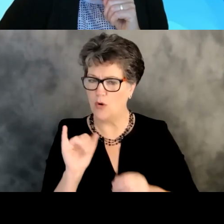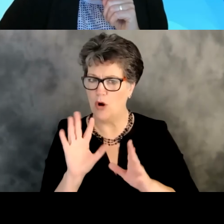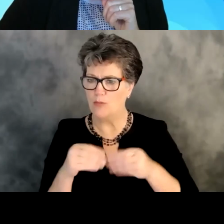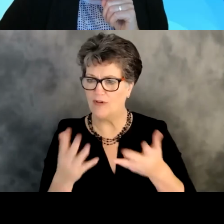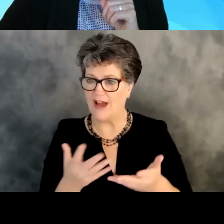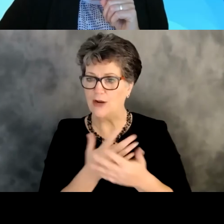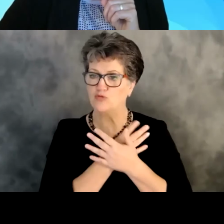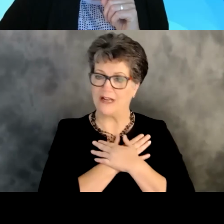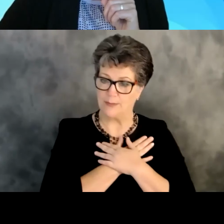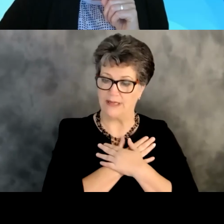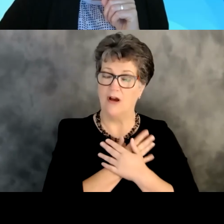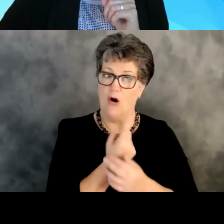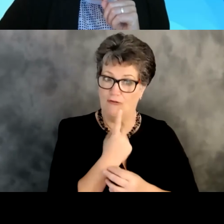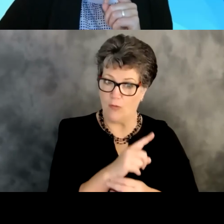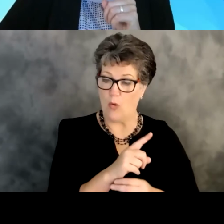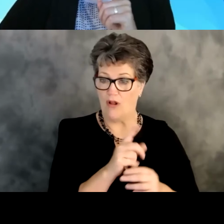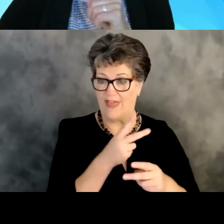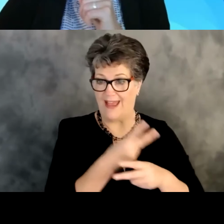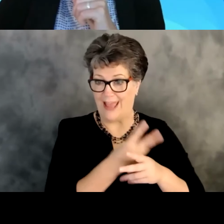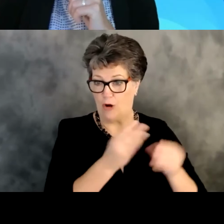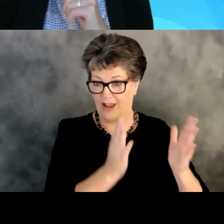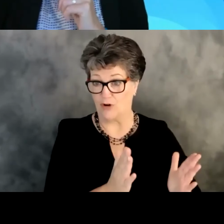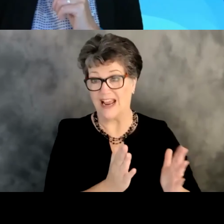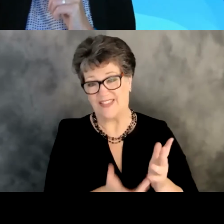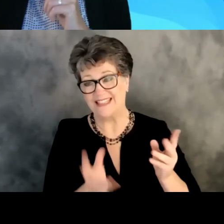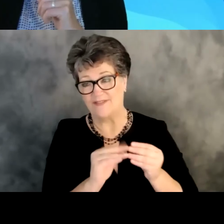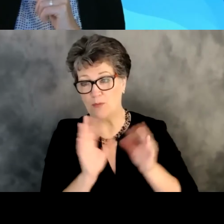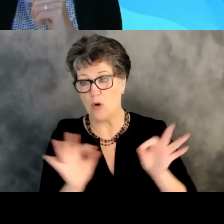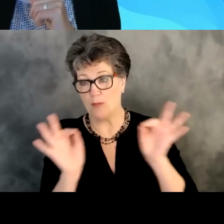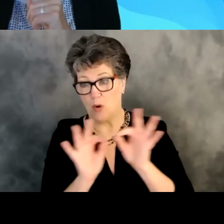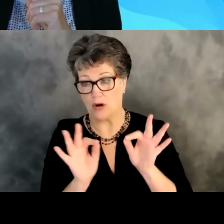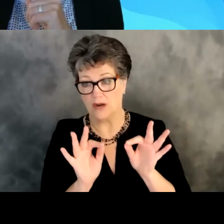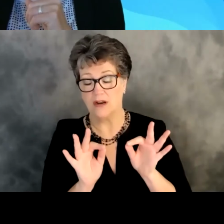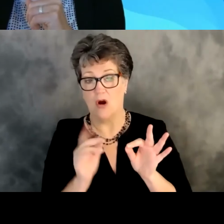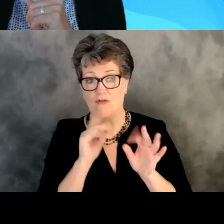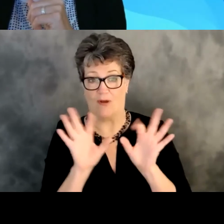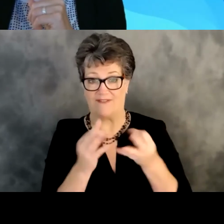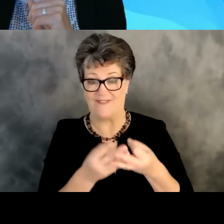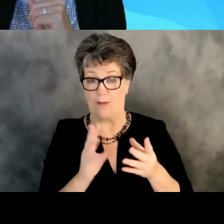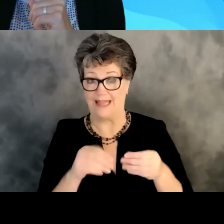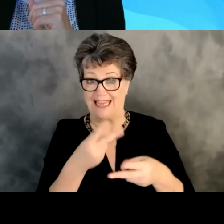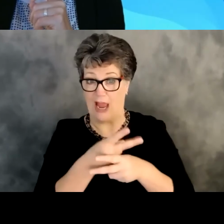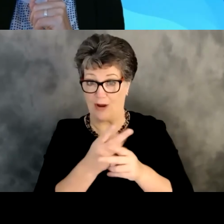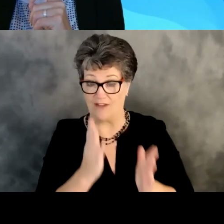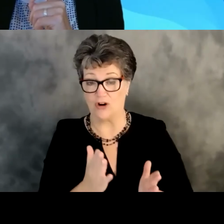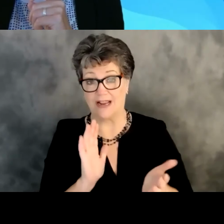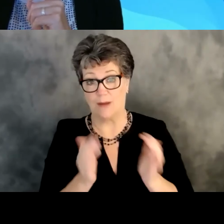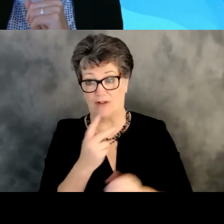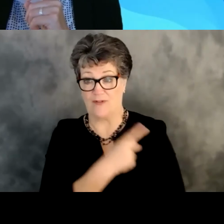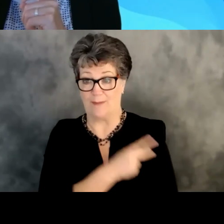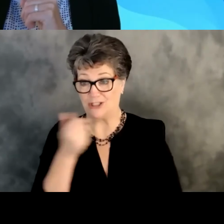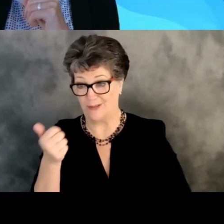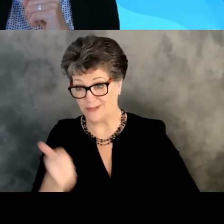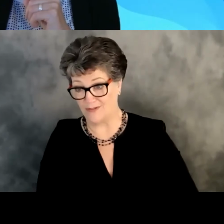from the caregivers. And that is probably even more important for the family caregiver than it is for the patient